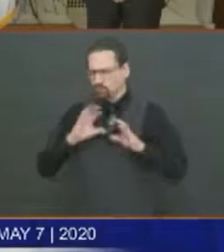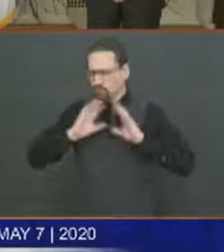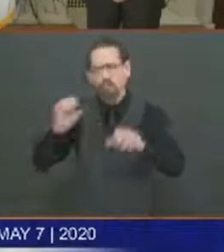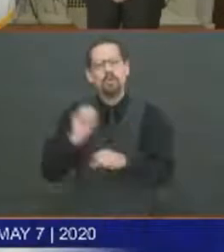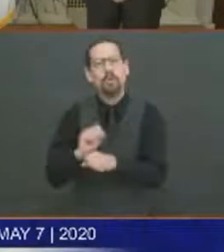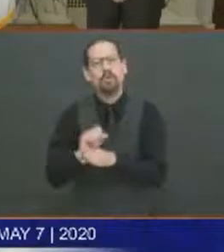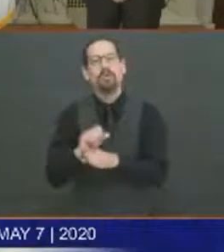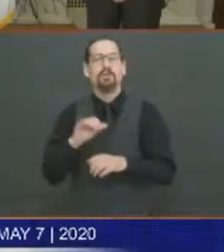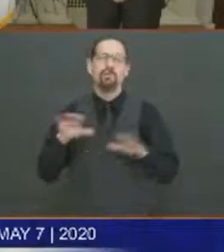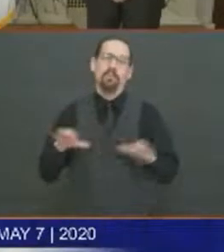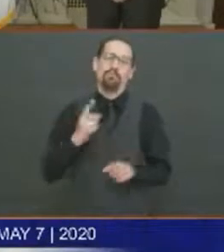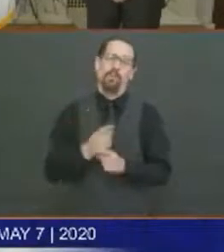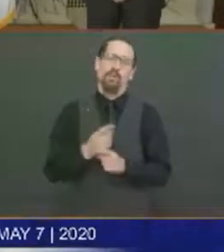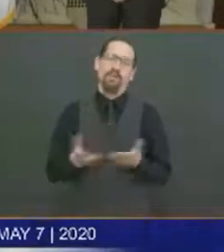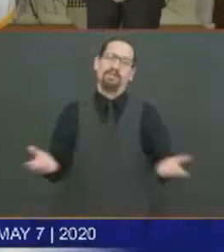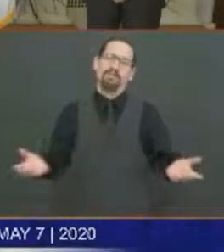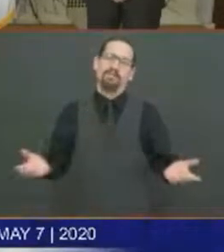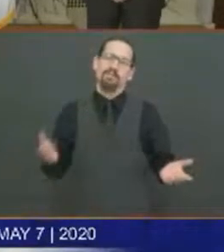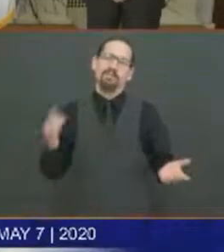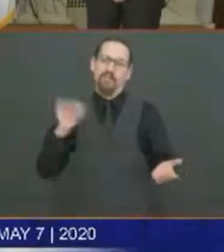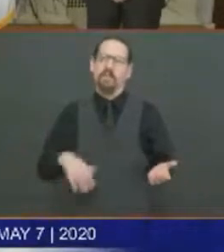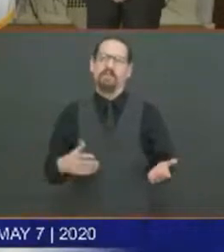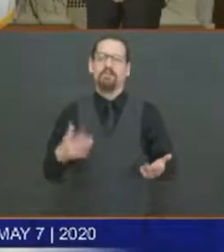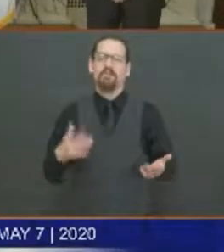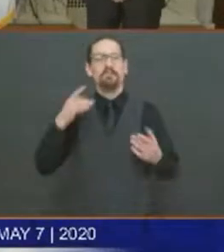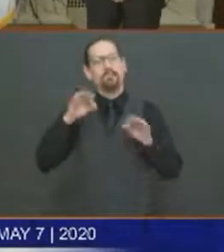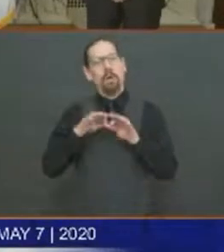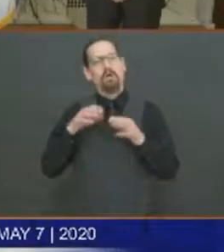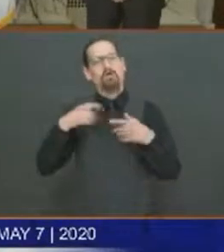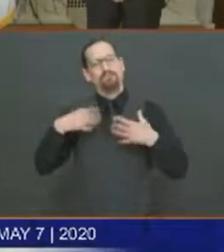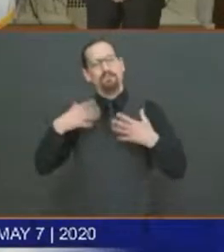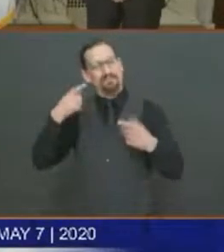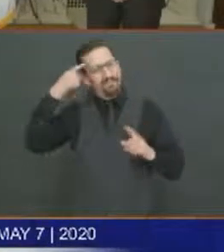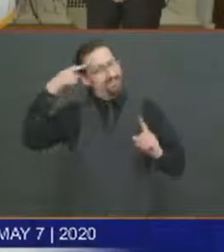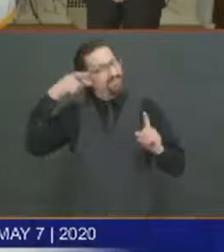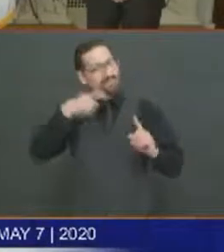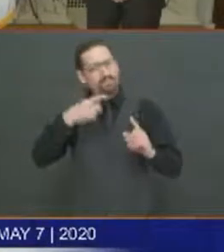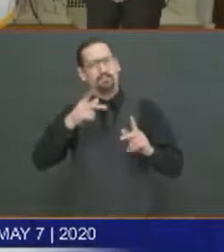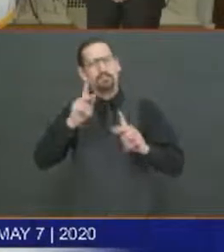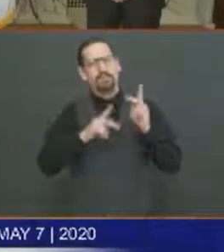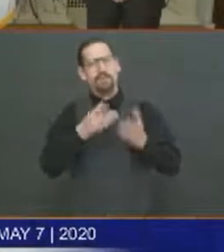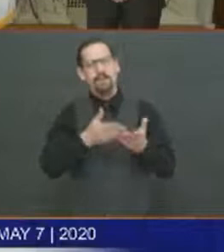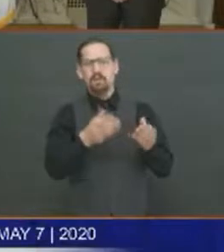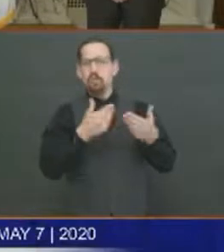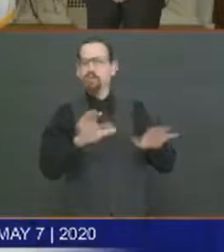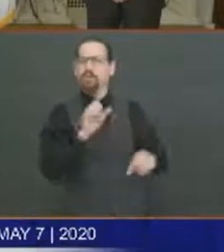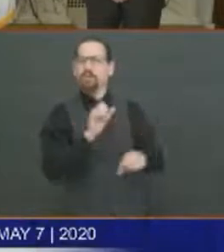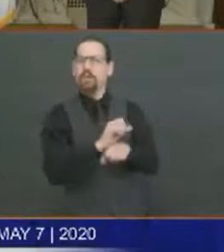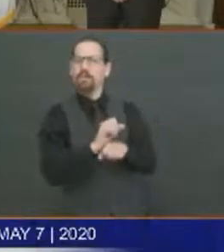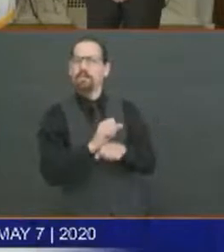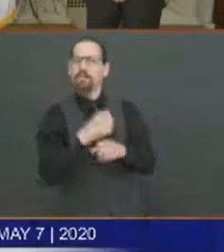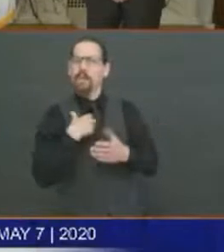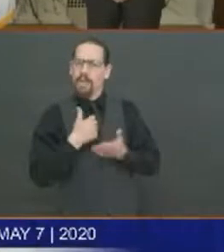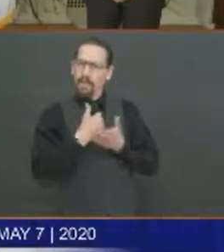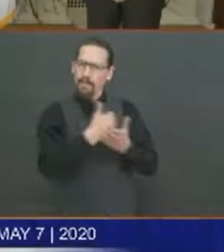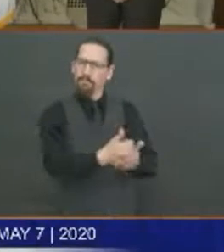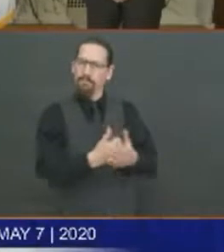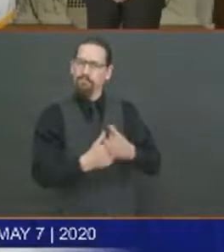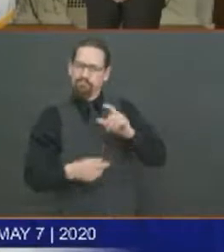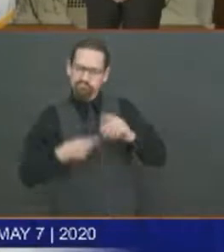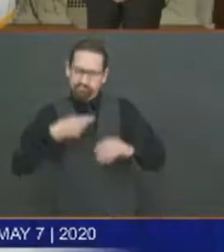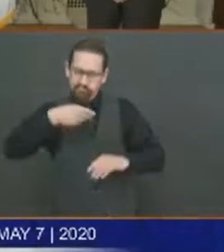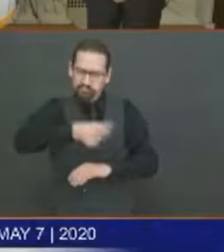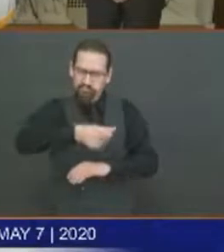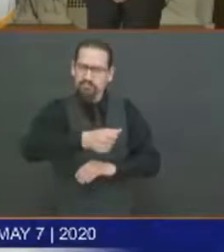initiative intended to help people get back on their feet. It was not an initiative for folks to make more staying home, and then that